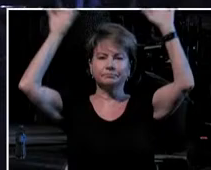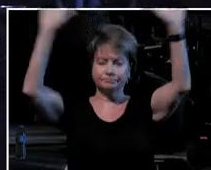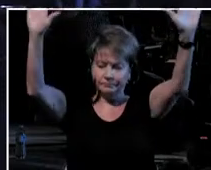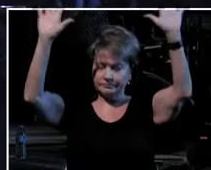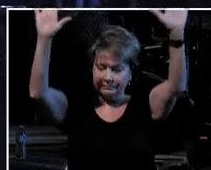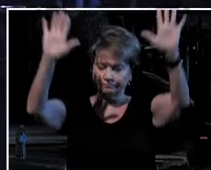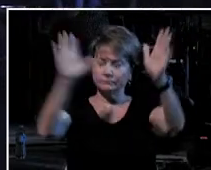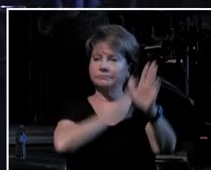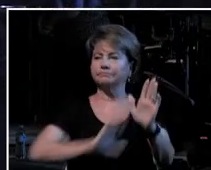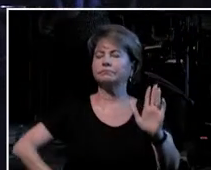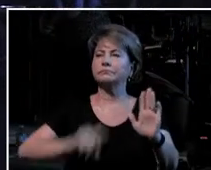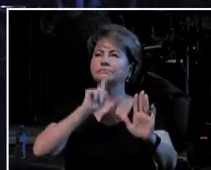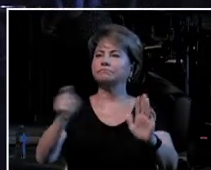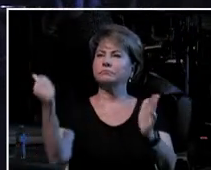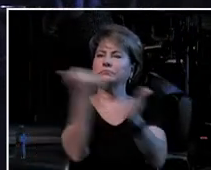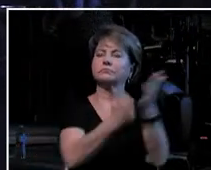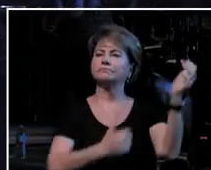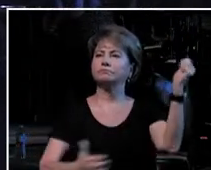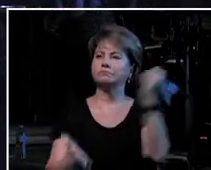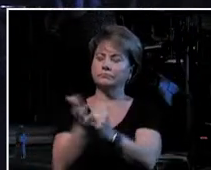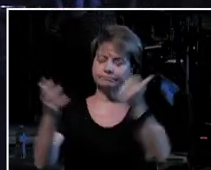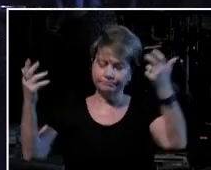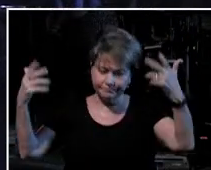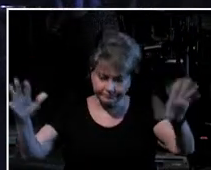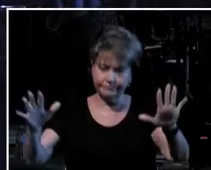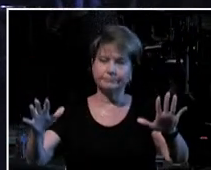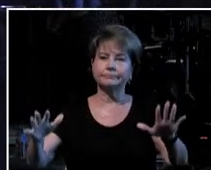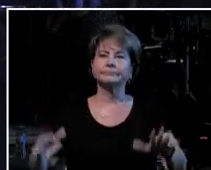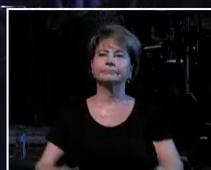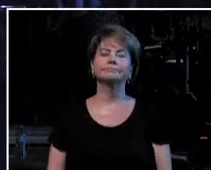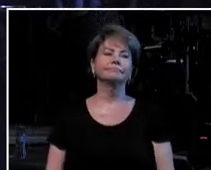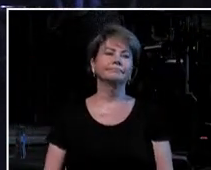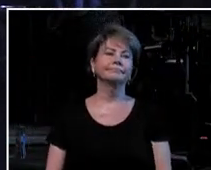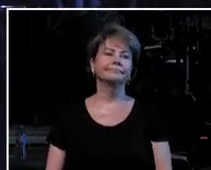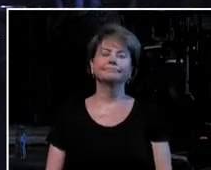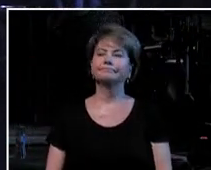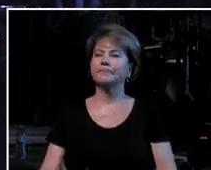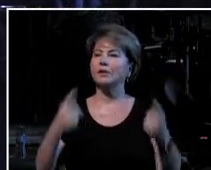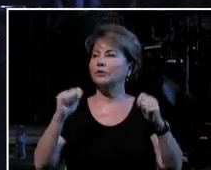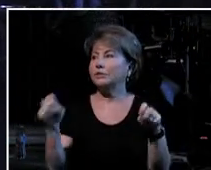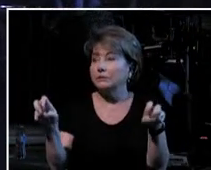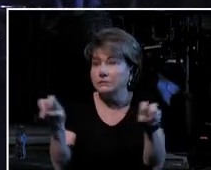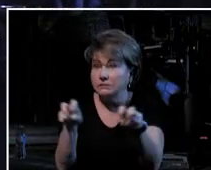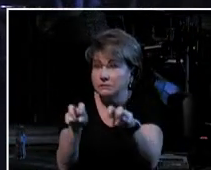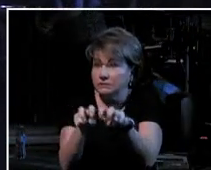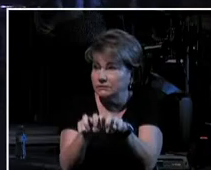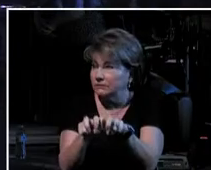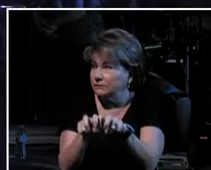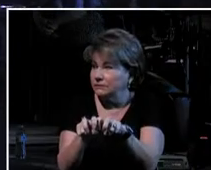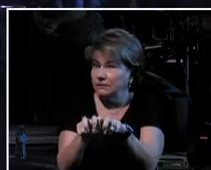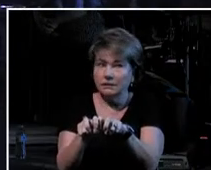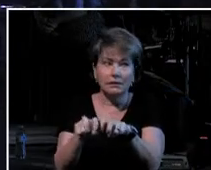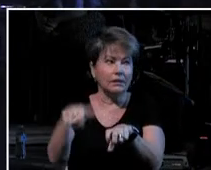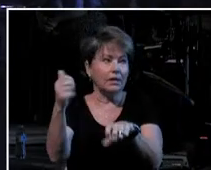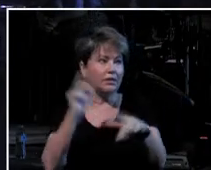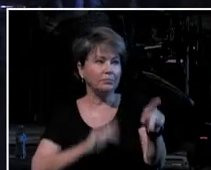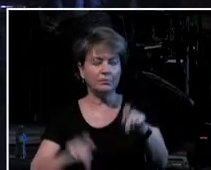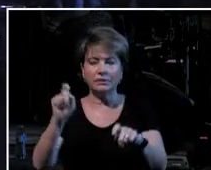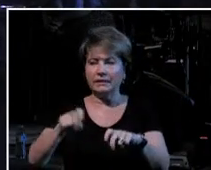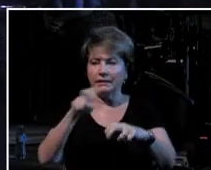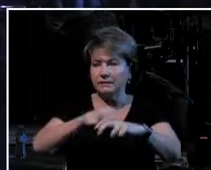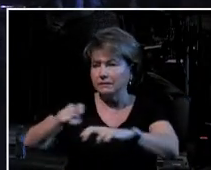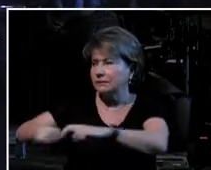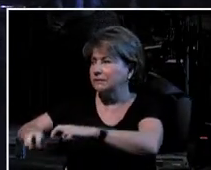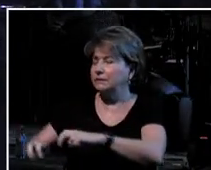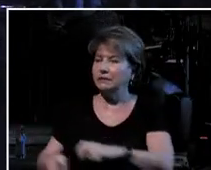together Christ and Christ crucified. As we're about to start, let's go ahead and try to scoot towards the middle as we have more people coming in, people still trying to come into the